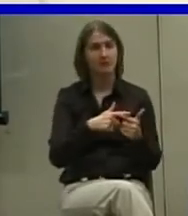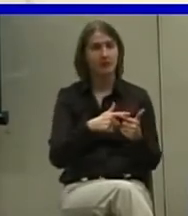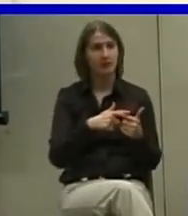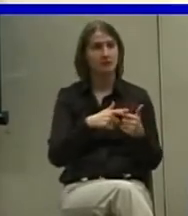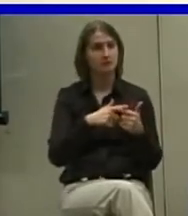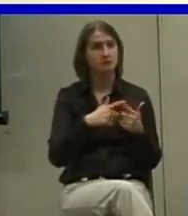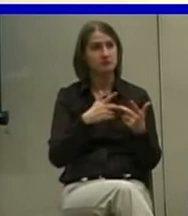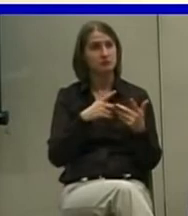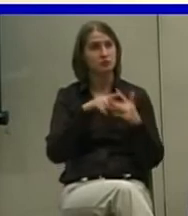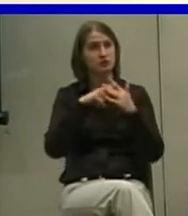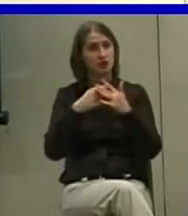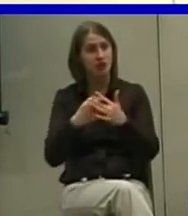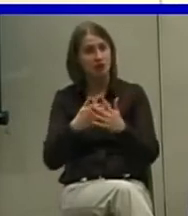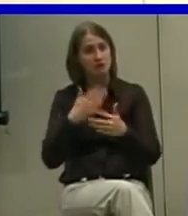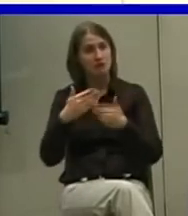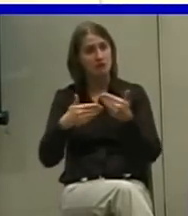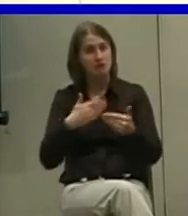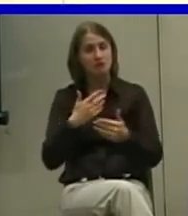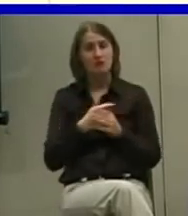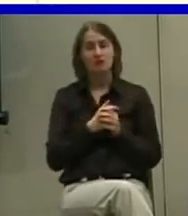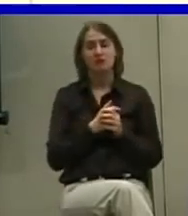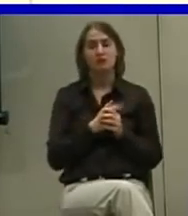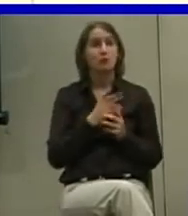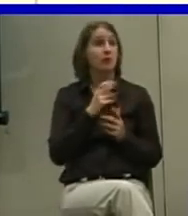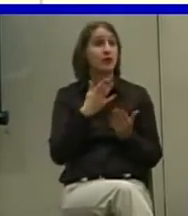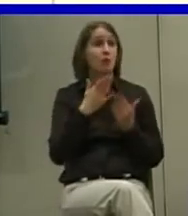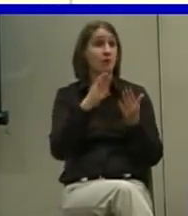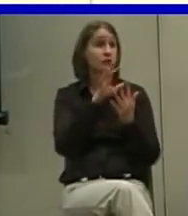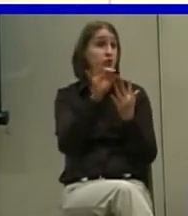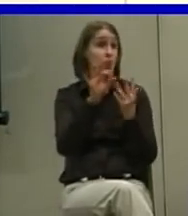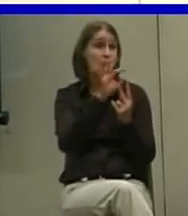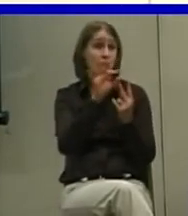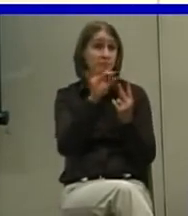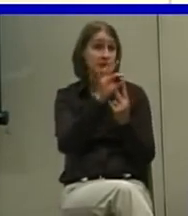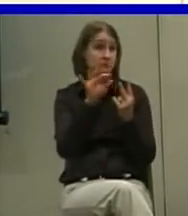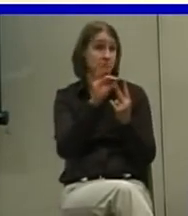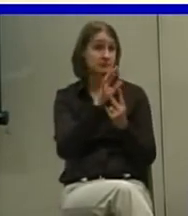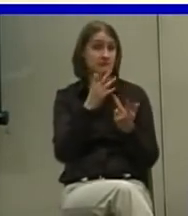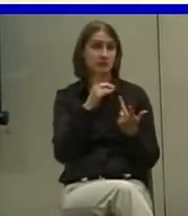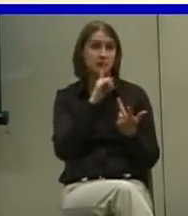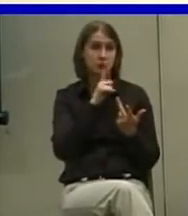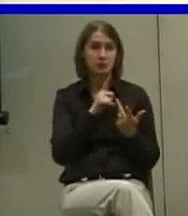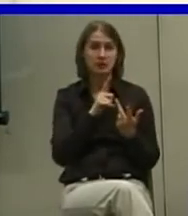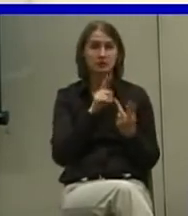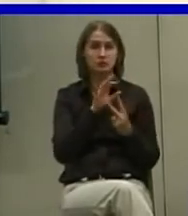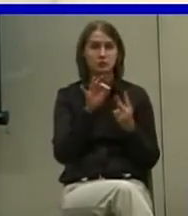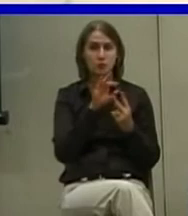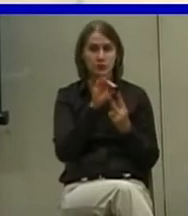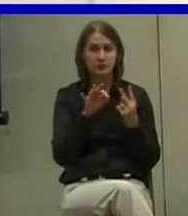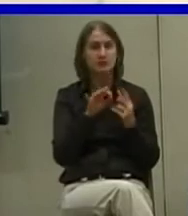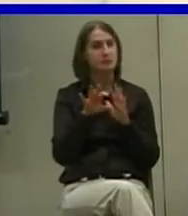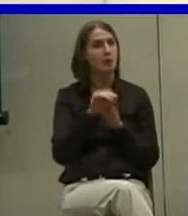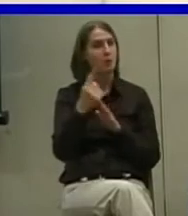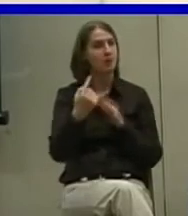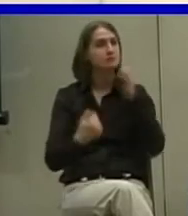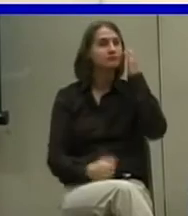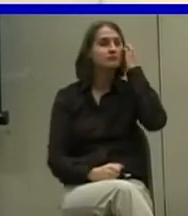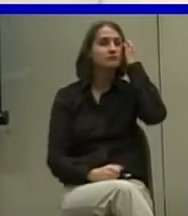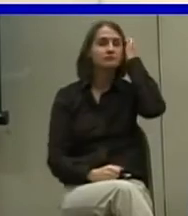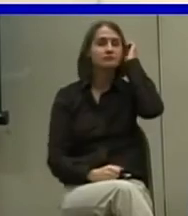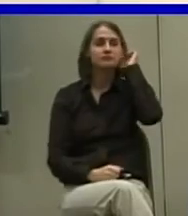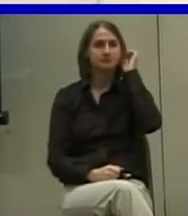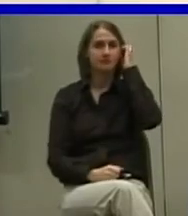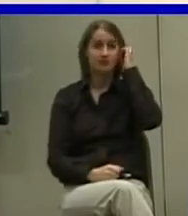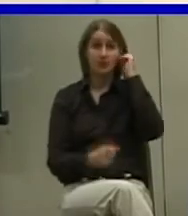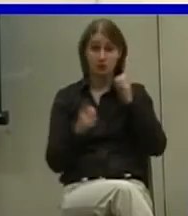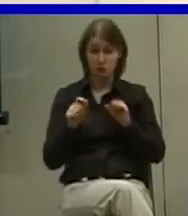in. Or we could offer a choice, which is also really two choices. Pick one. Here's what I